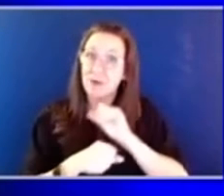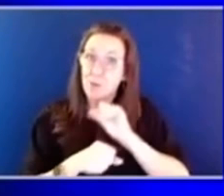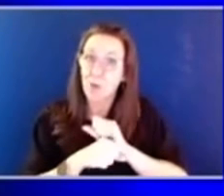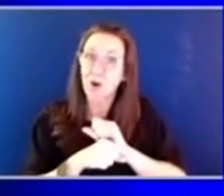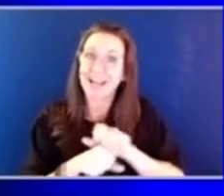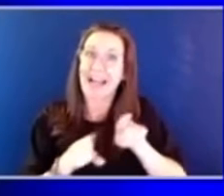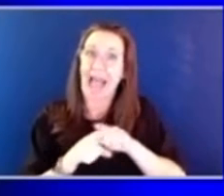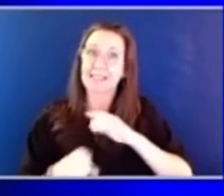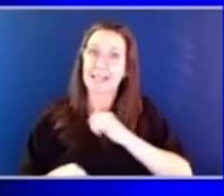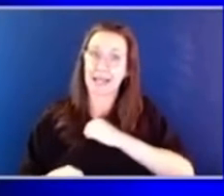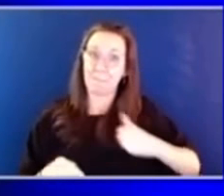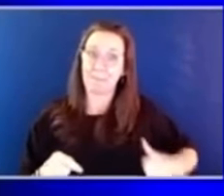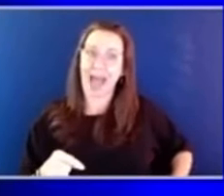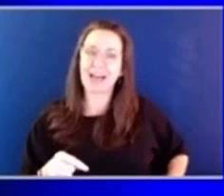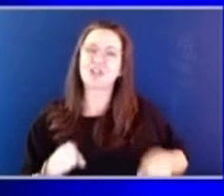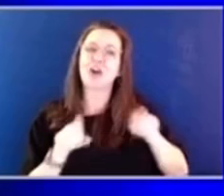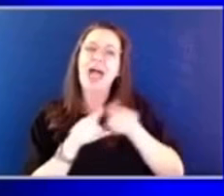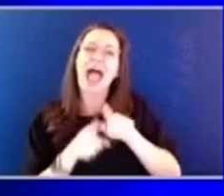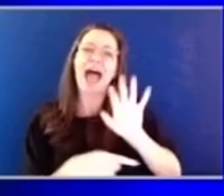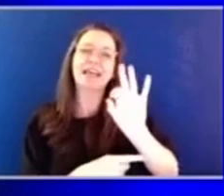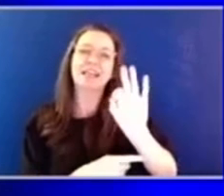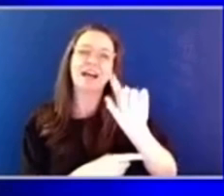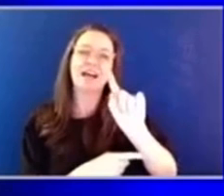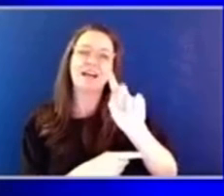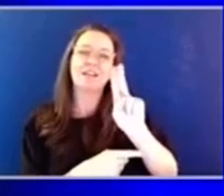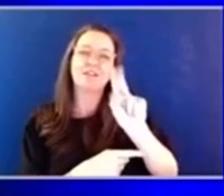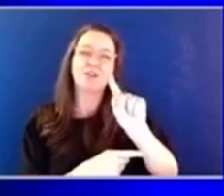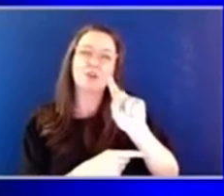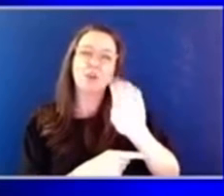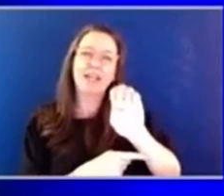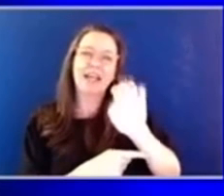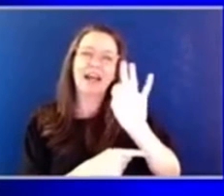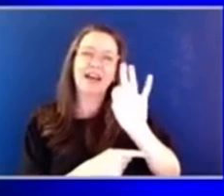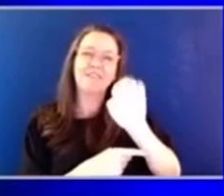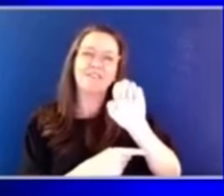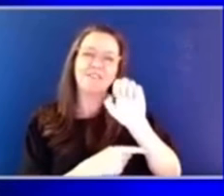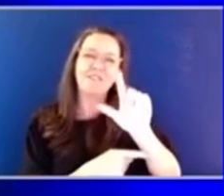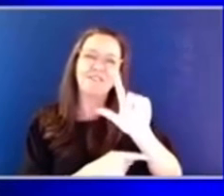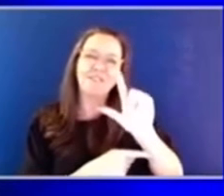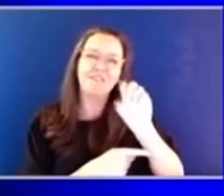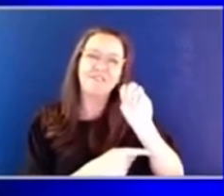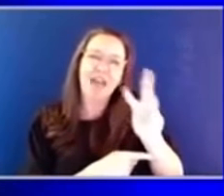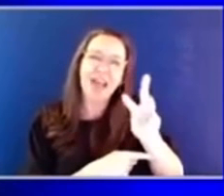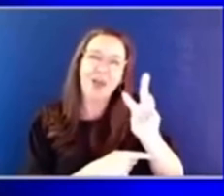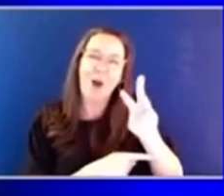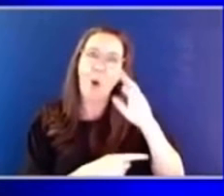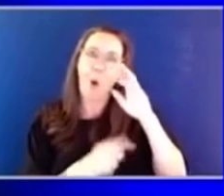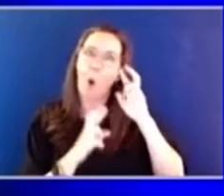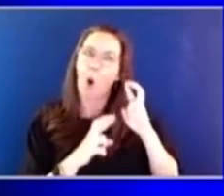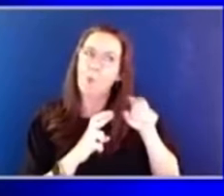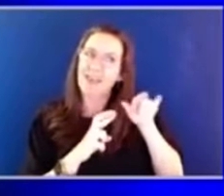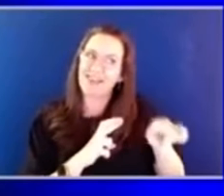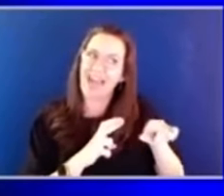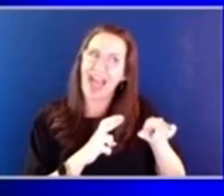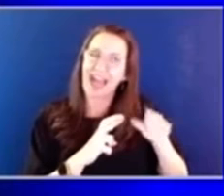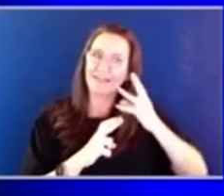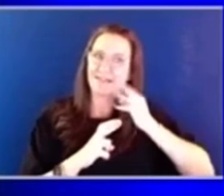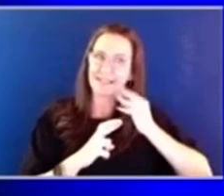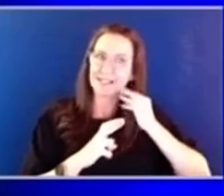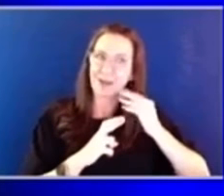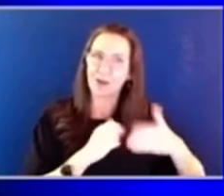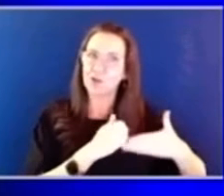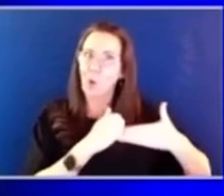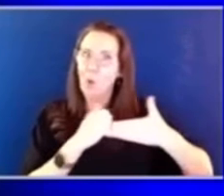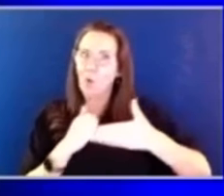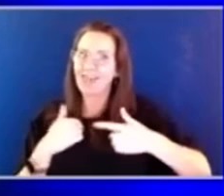for the organization as a Flutie Fellow. I hope that this fellowship leads me to a real job in professional sports journalism,